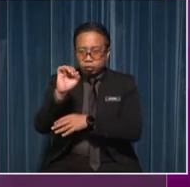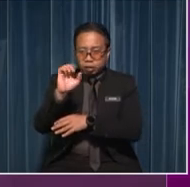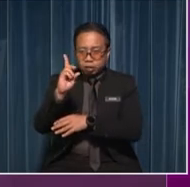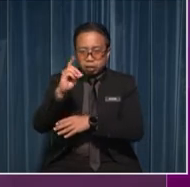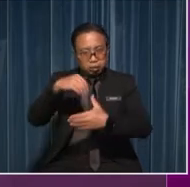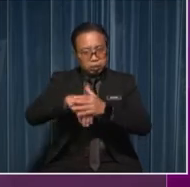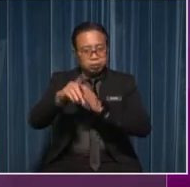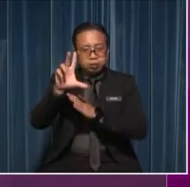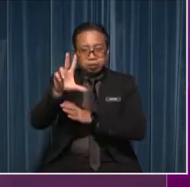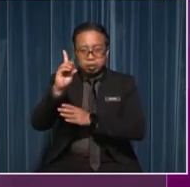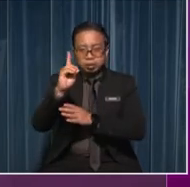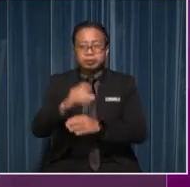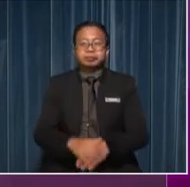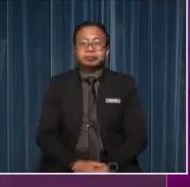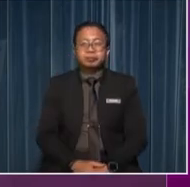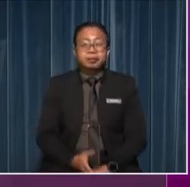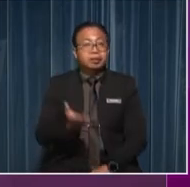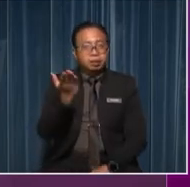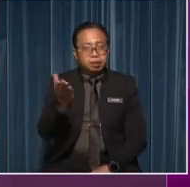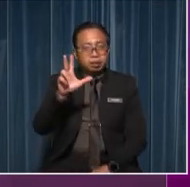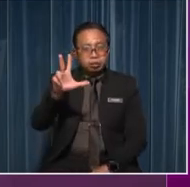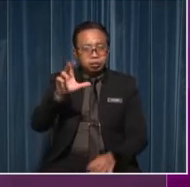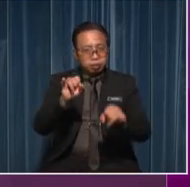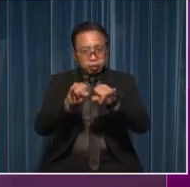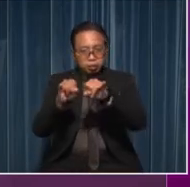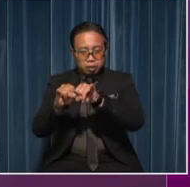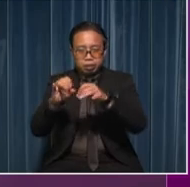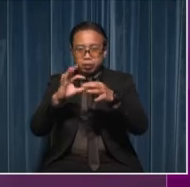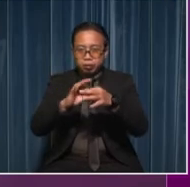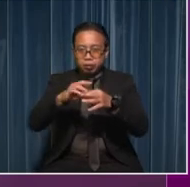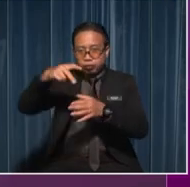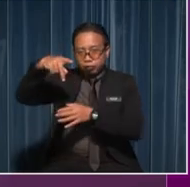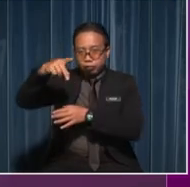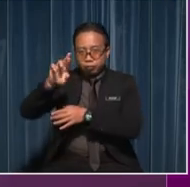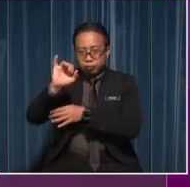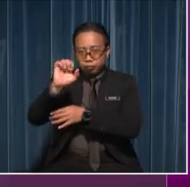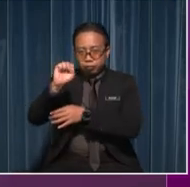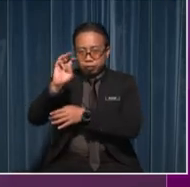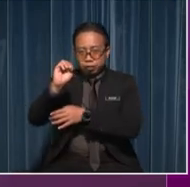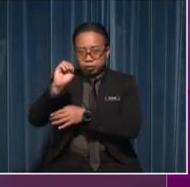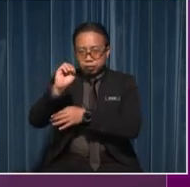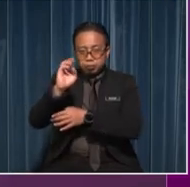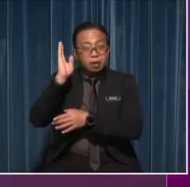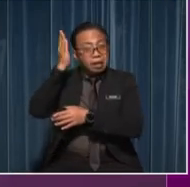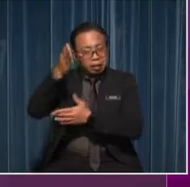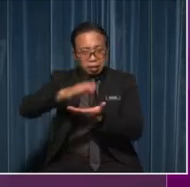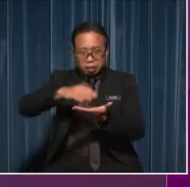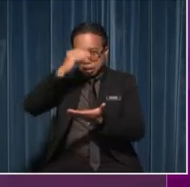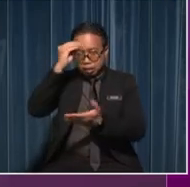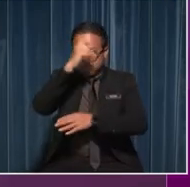shape. Here are three types of prisms that we will learn today.